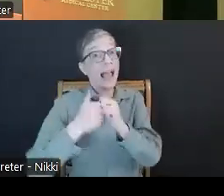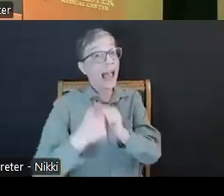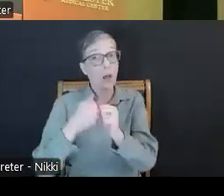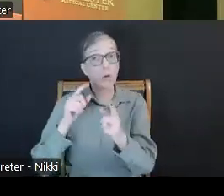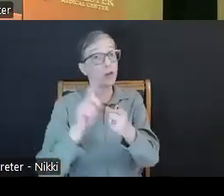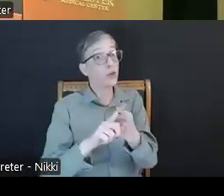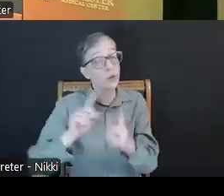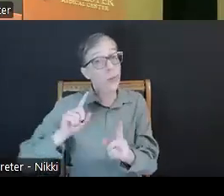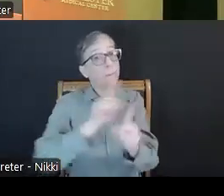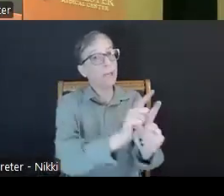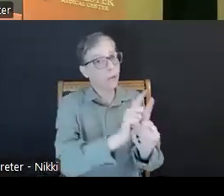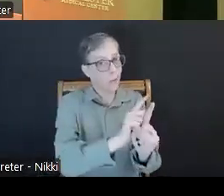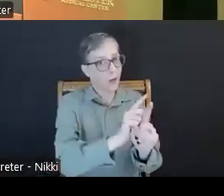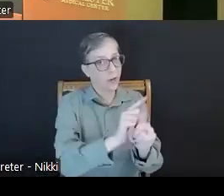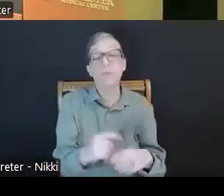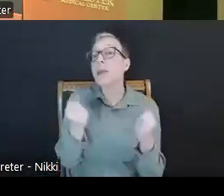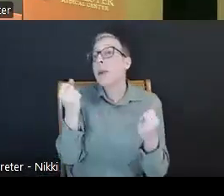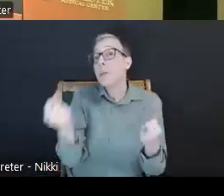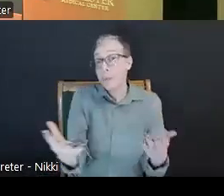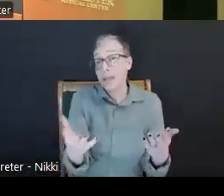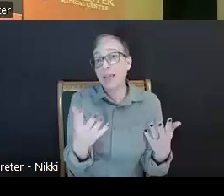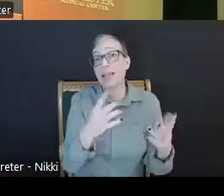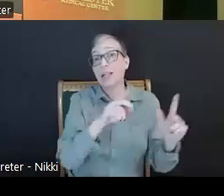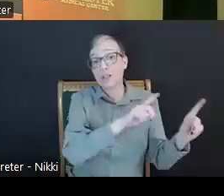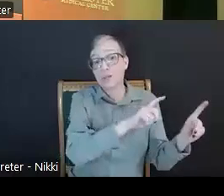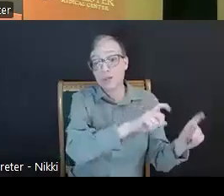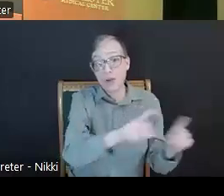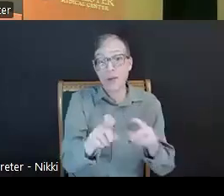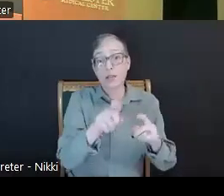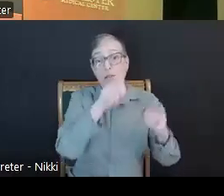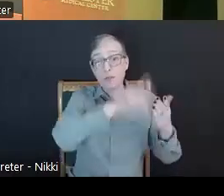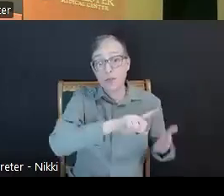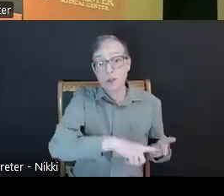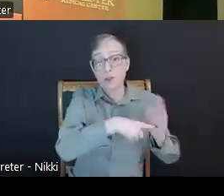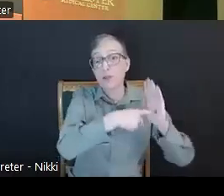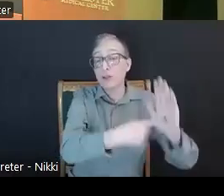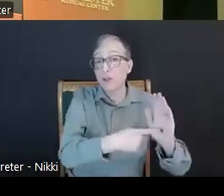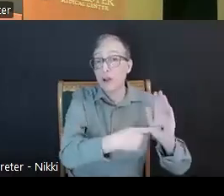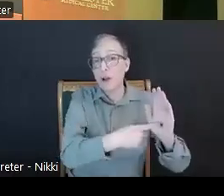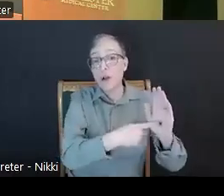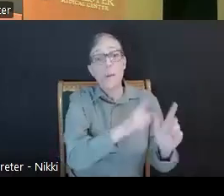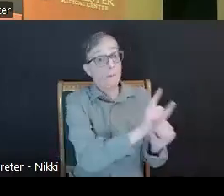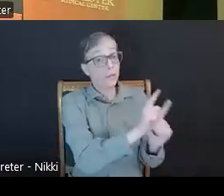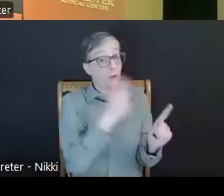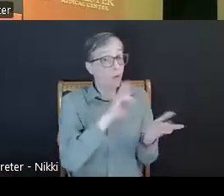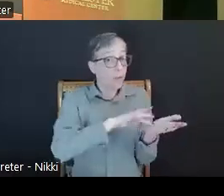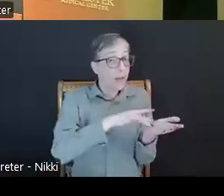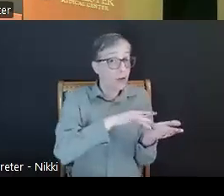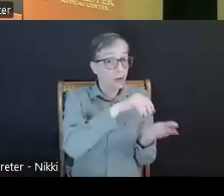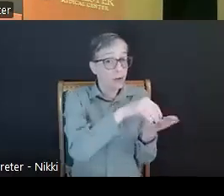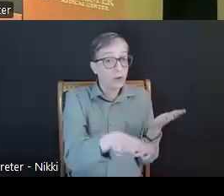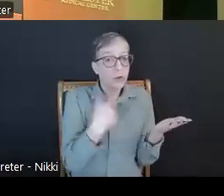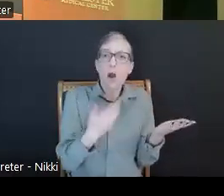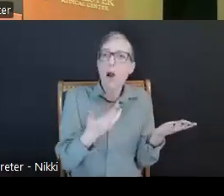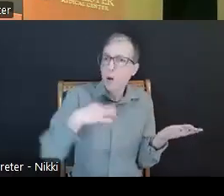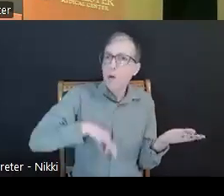lots of studies that kind of verify that mentorship for medical students is really helpful. but they're primarily regarding like advisory, dean, level